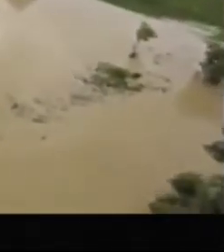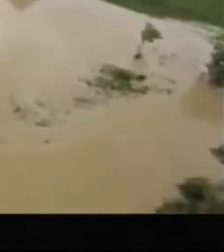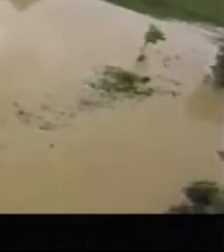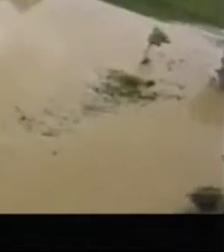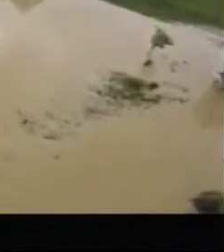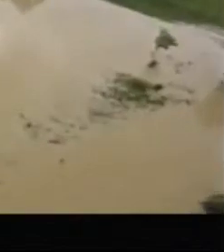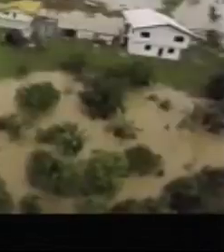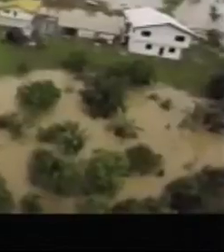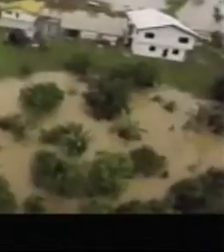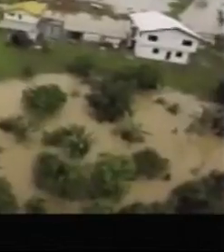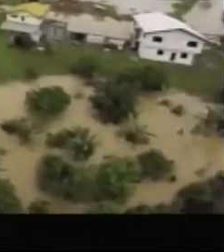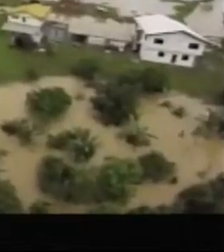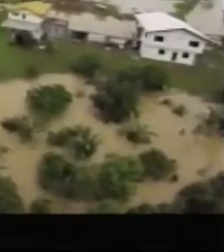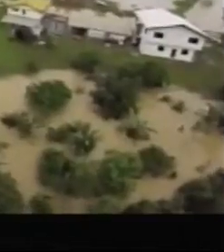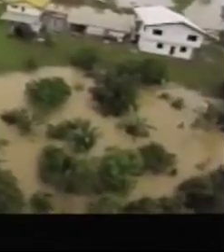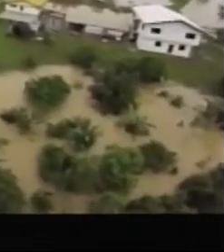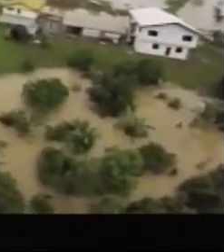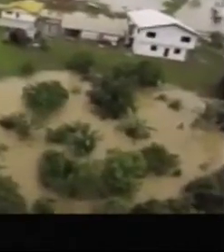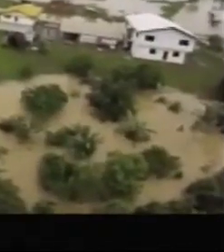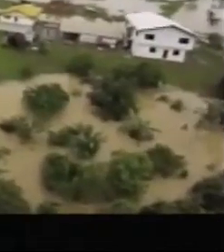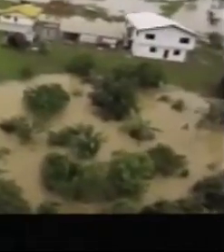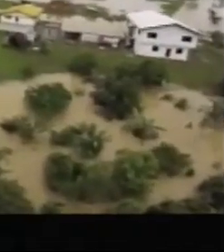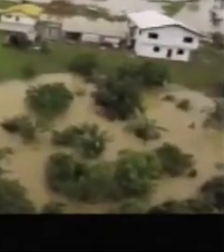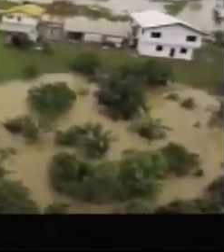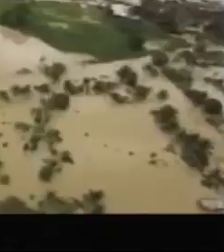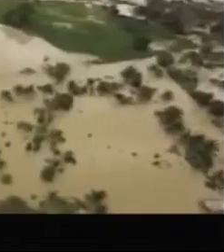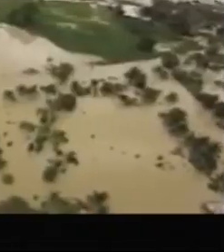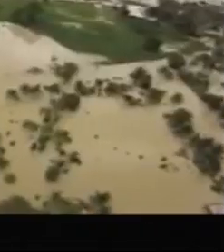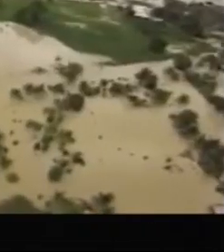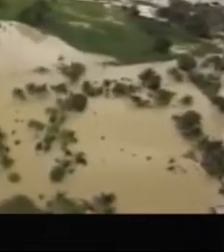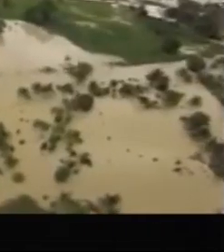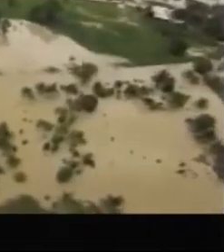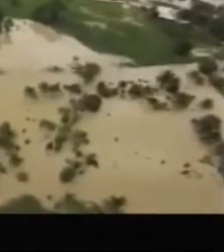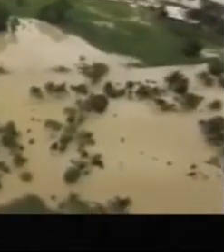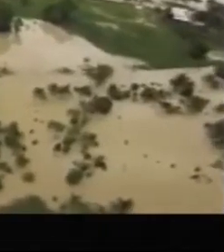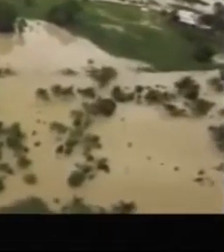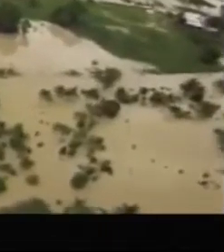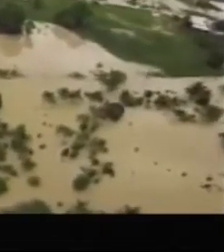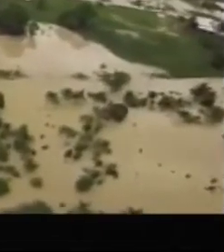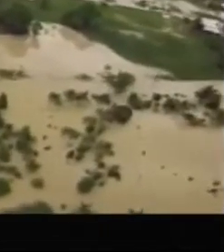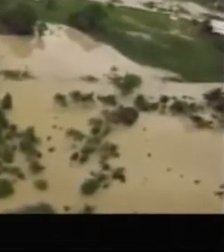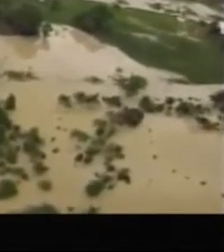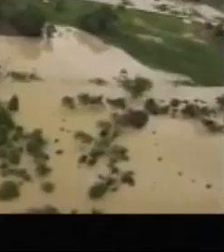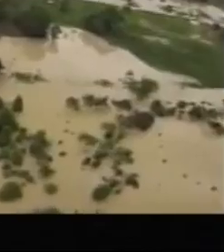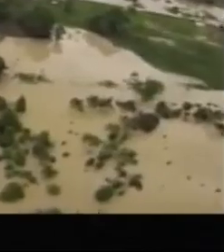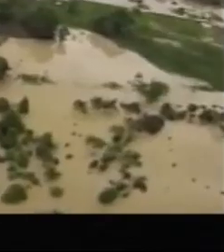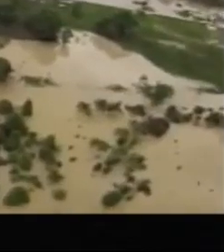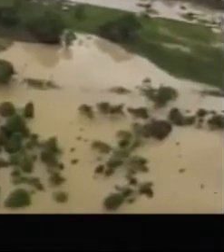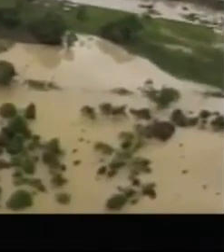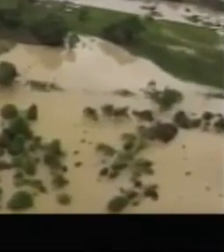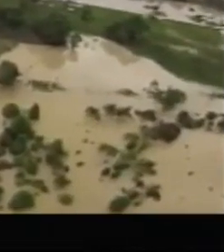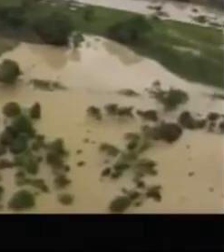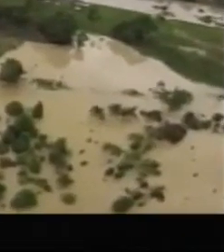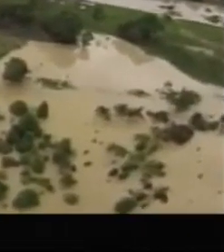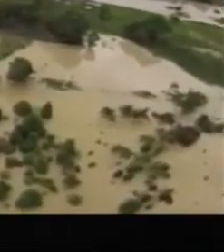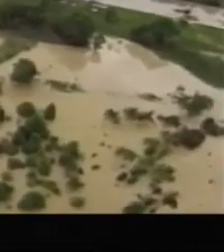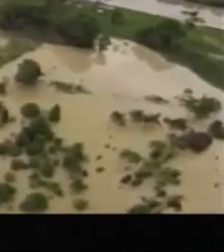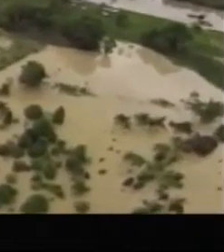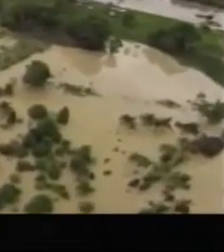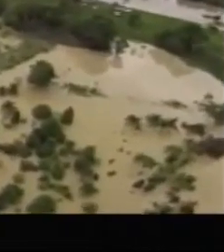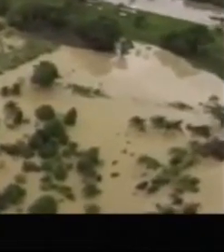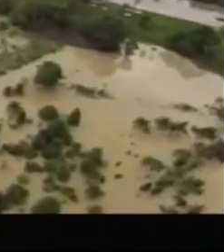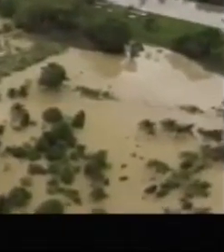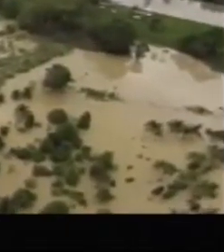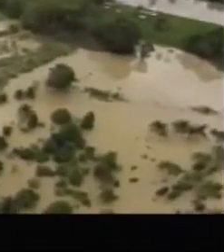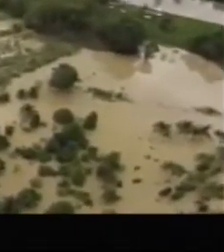businesses remain closed. The government in a statement said it was dispatching cleanup crews as soon as the flooding receded. The